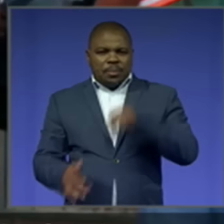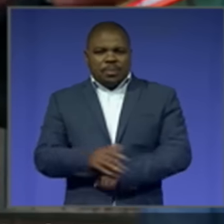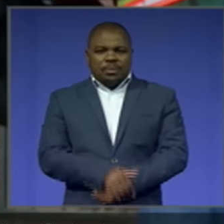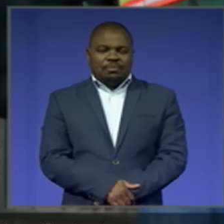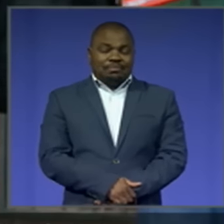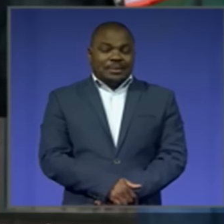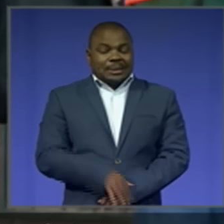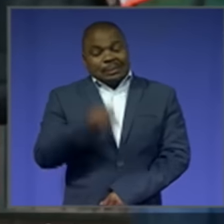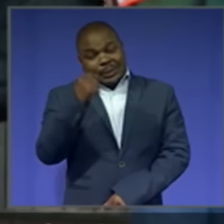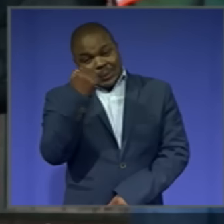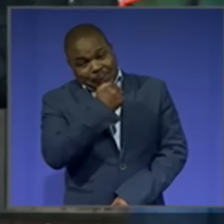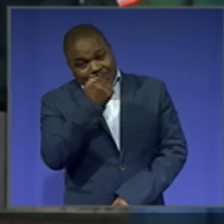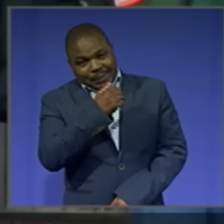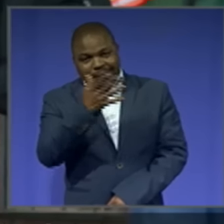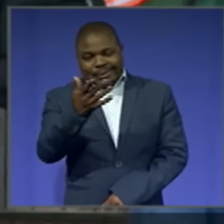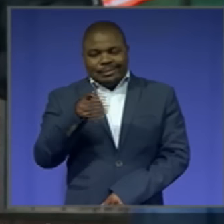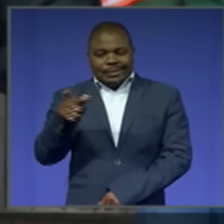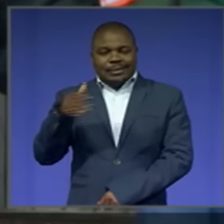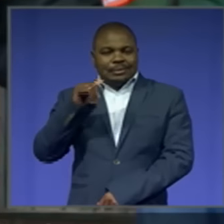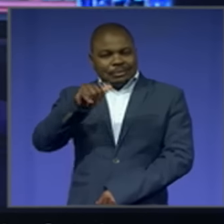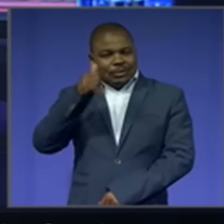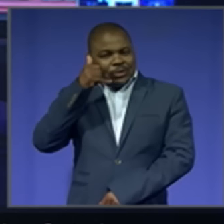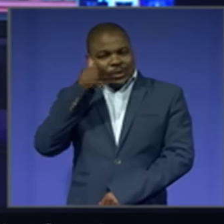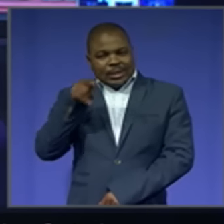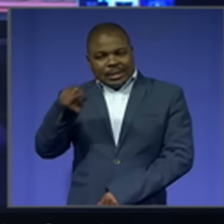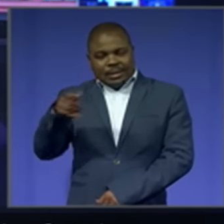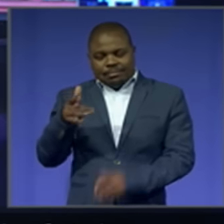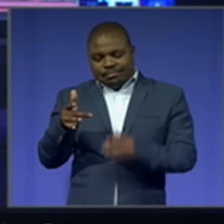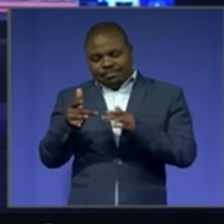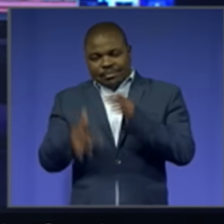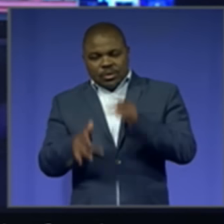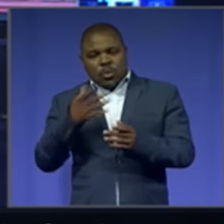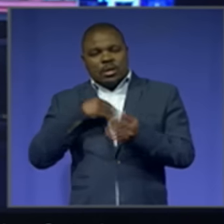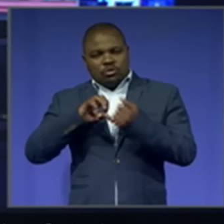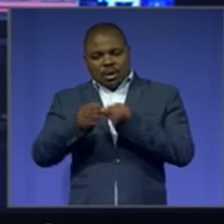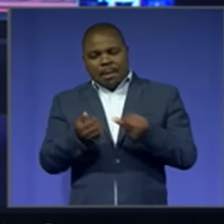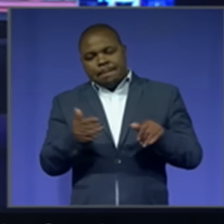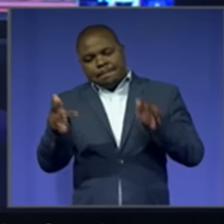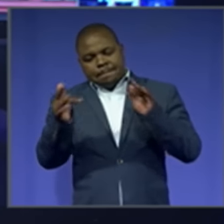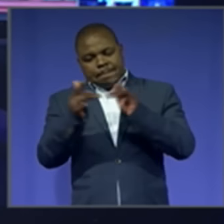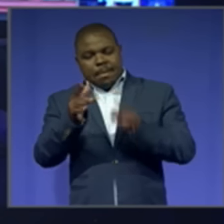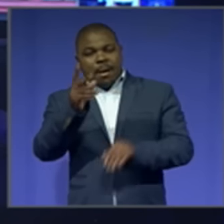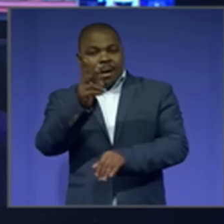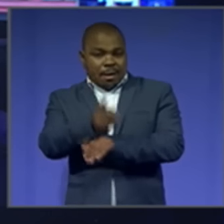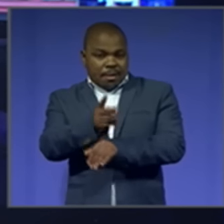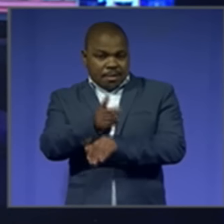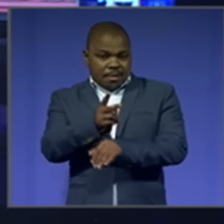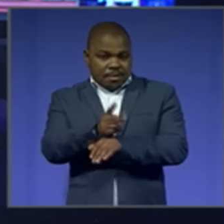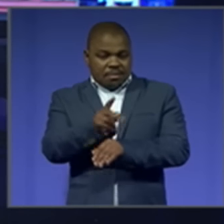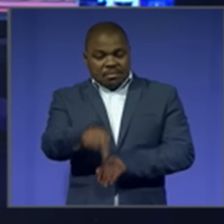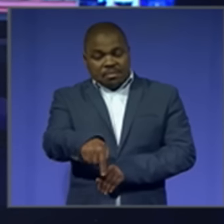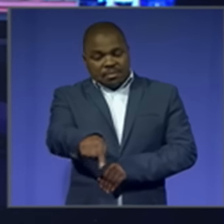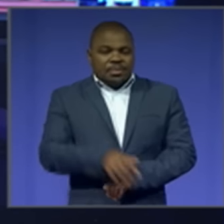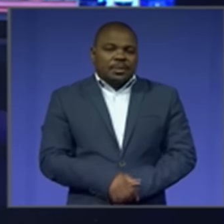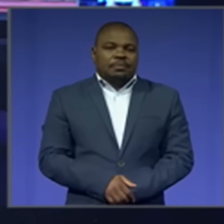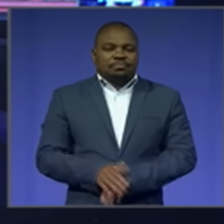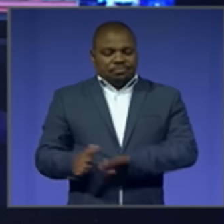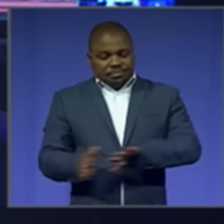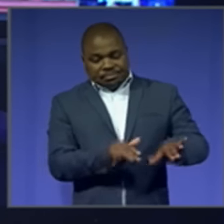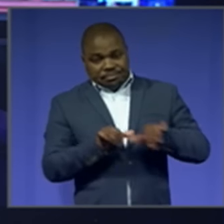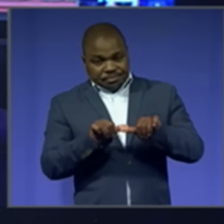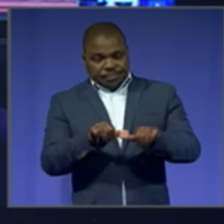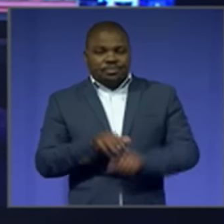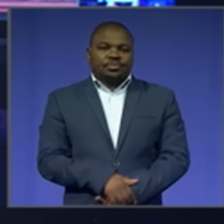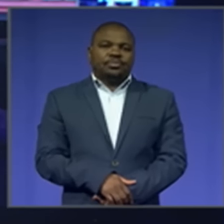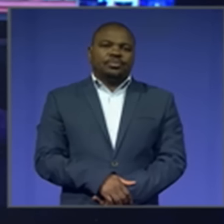O re tshwarela mohe e ka re lahlehetswe ke mme re tla boela re khutlela ho yena hape ka le latelang. Ha re tswela pele ka ditaba tsa